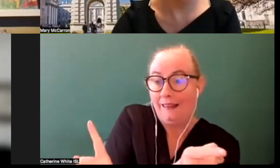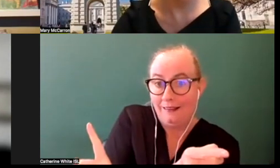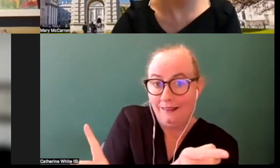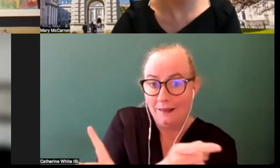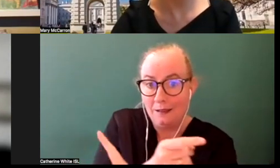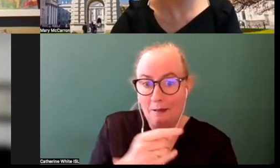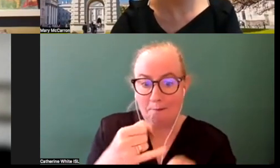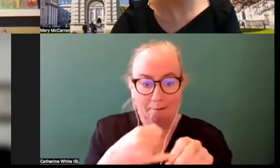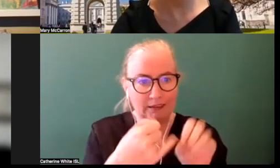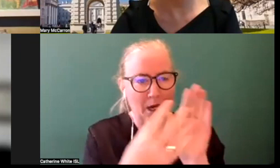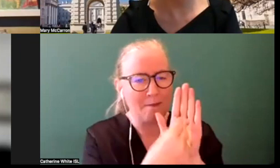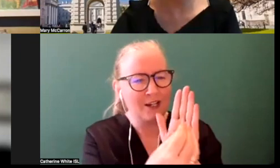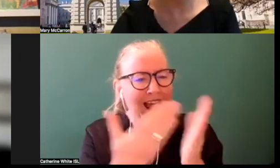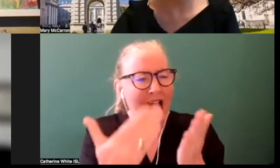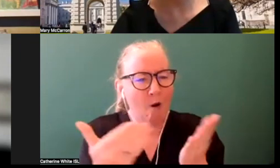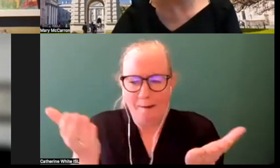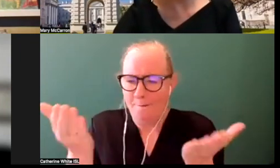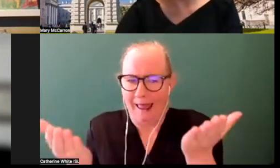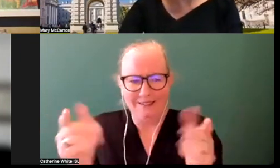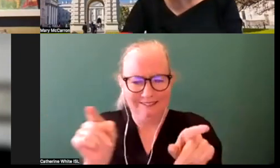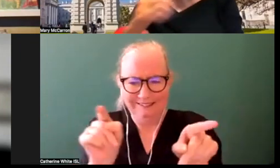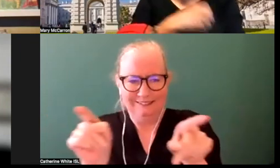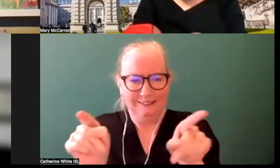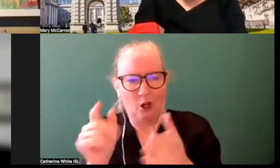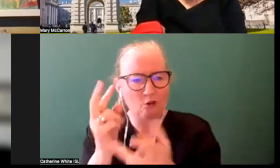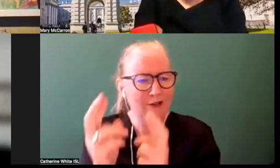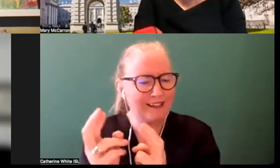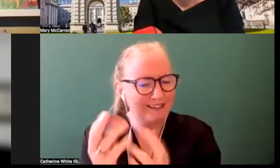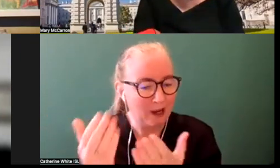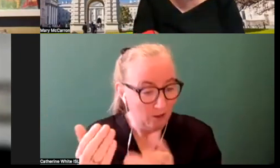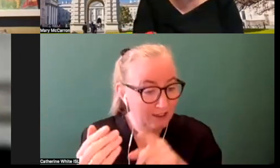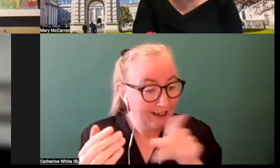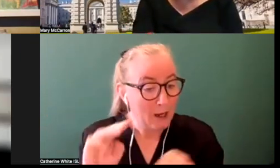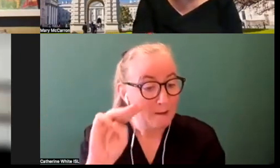right? Sandra, is that something you'd like to take?